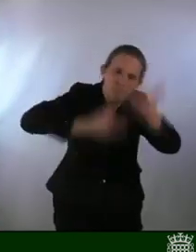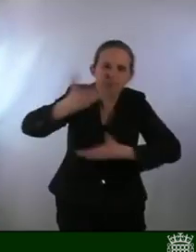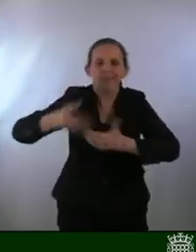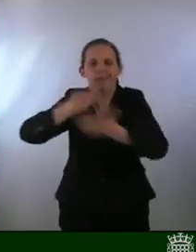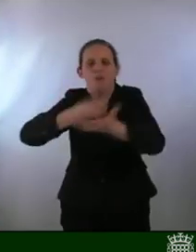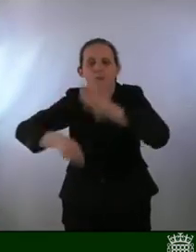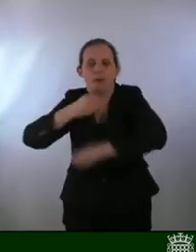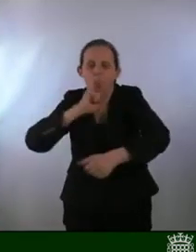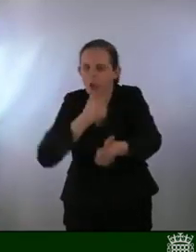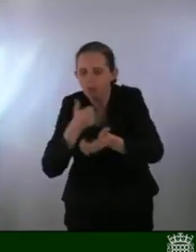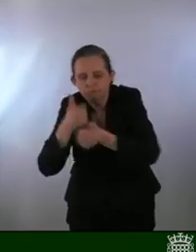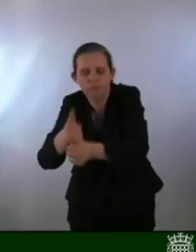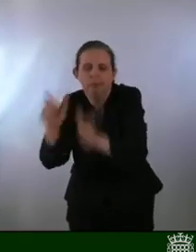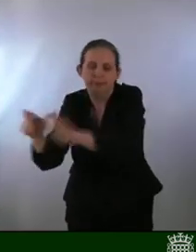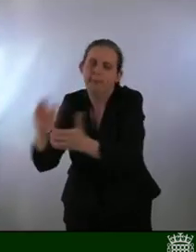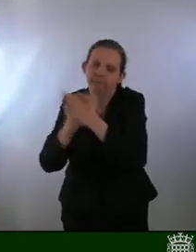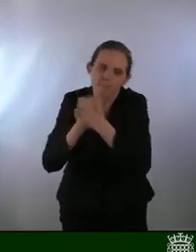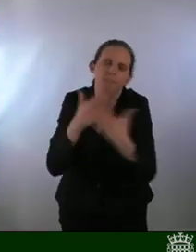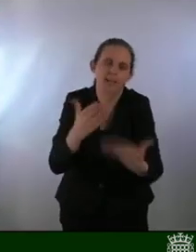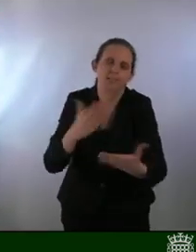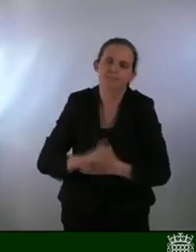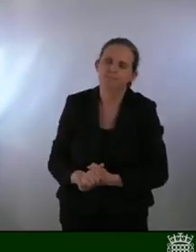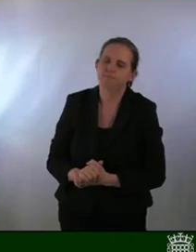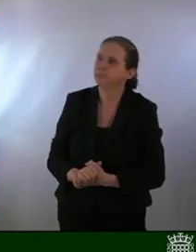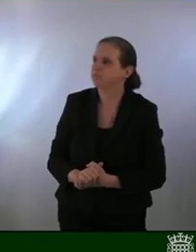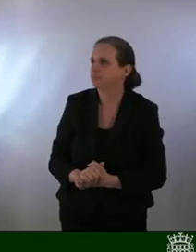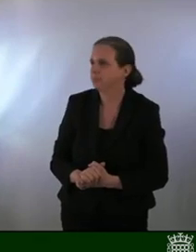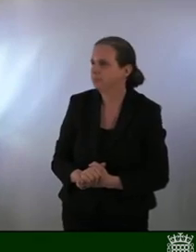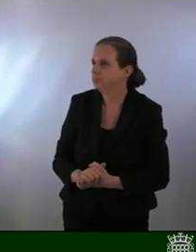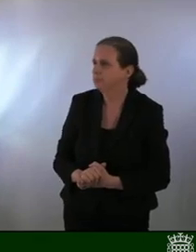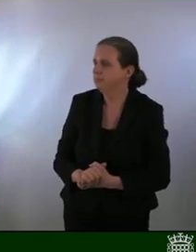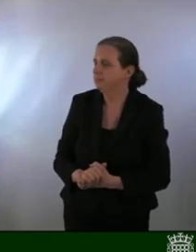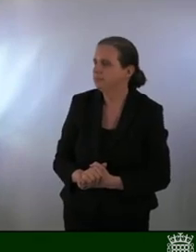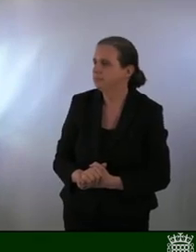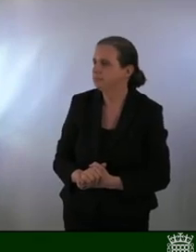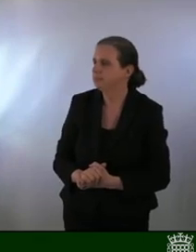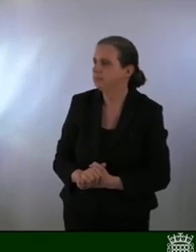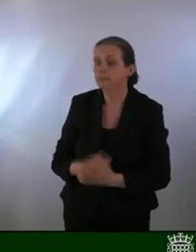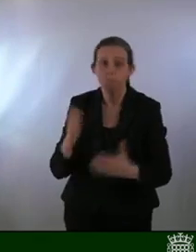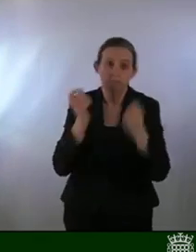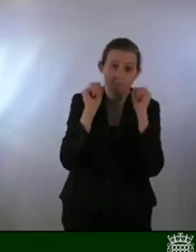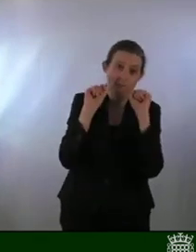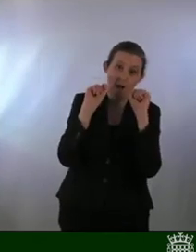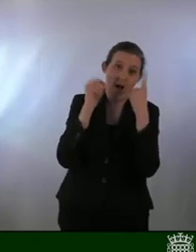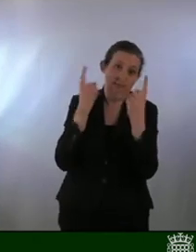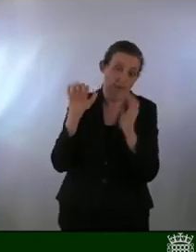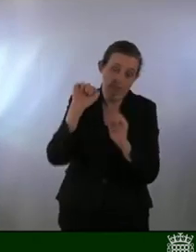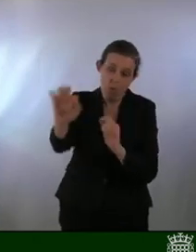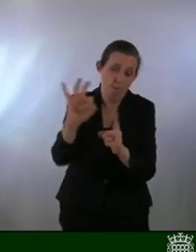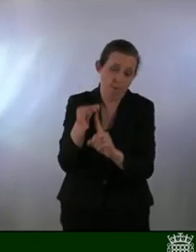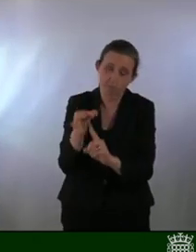moment? I absolutely understand the point that the Right Honourable Member is making, and he's right to make